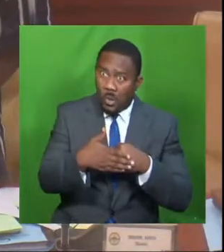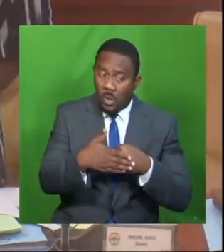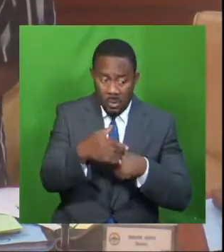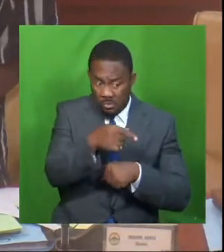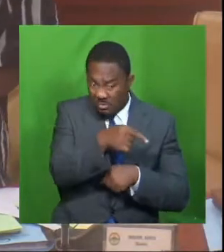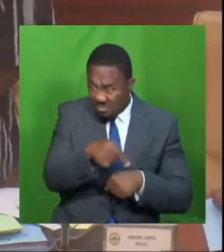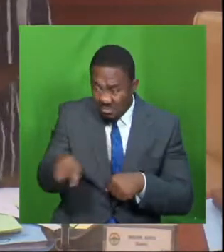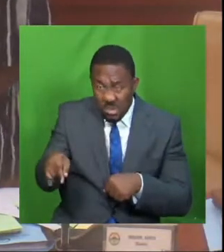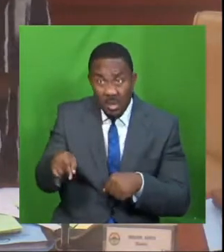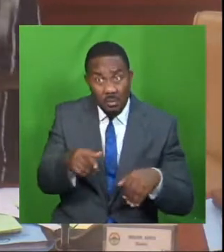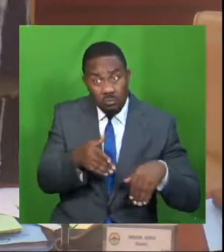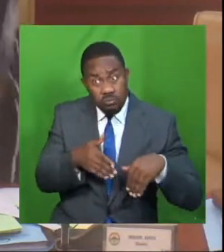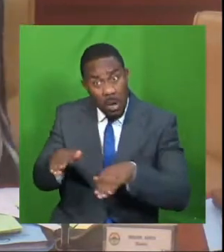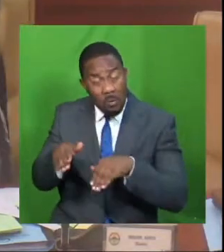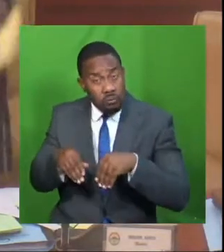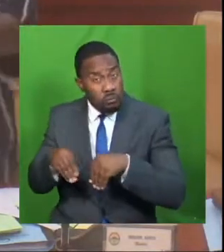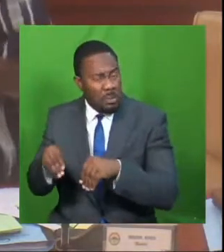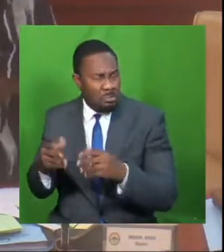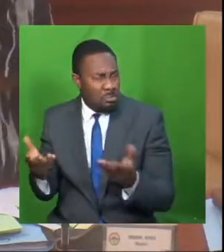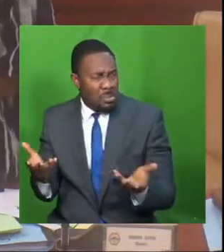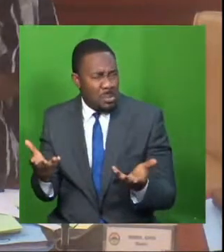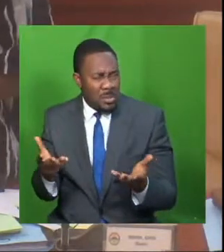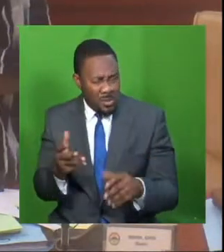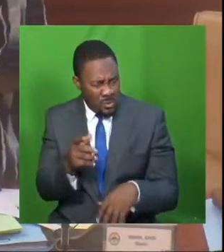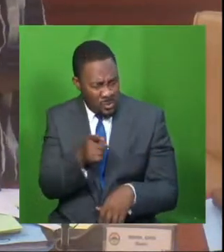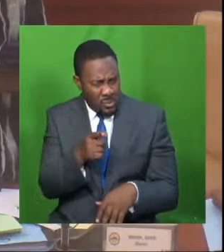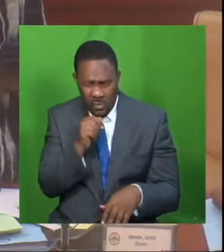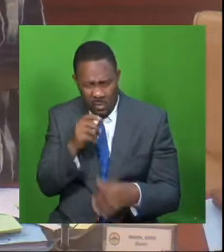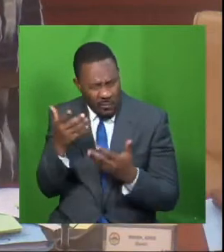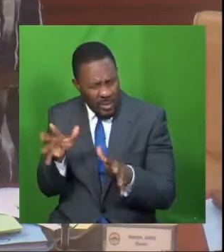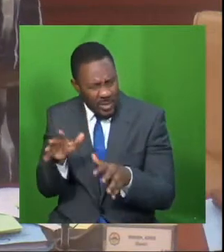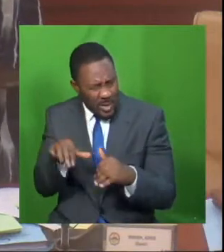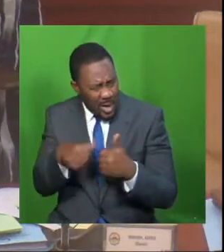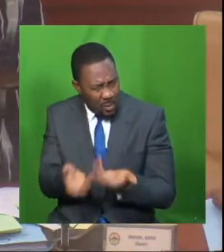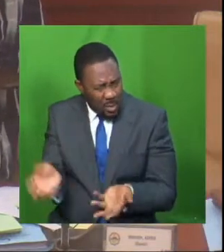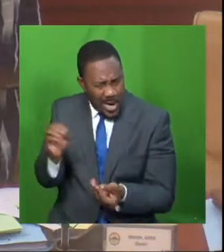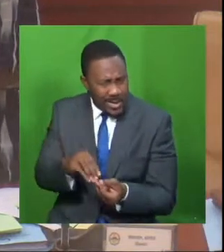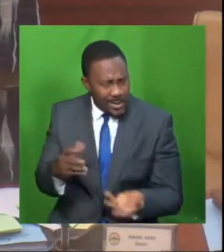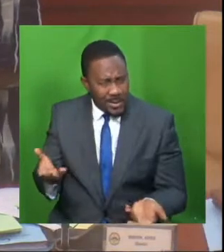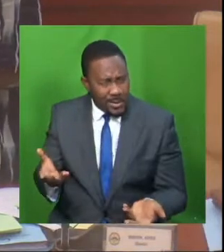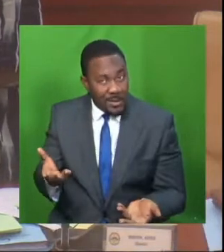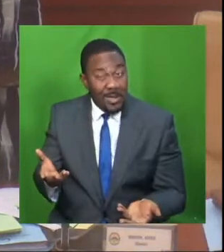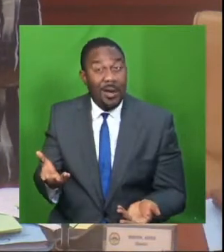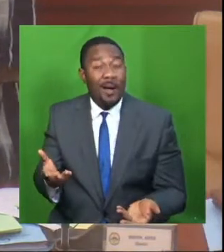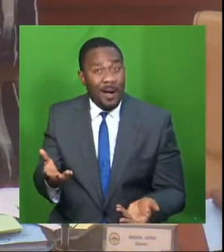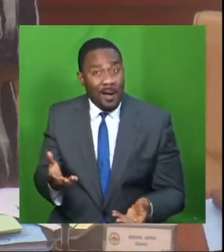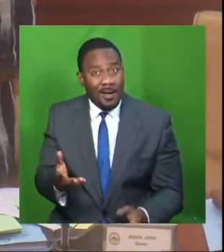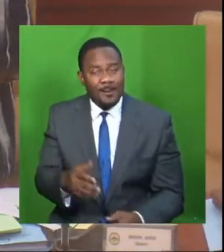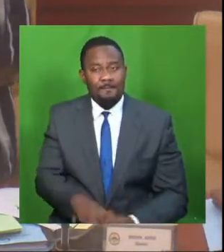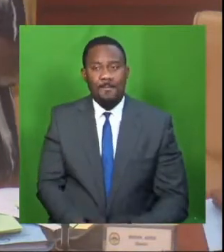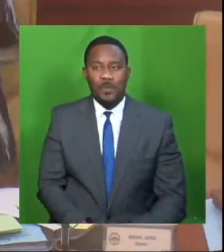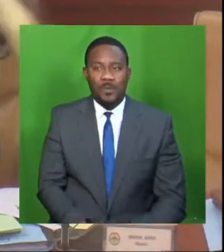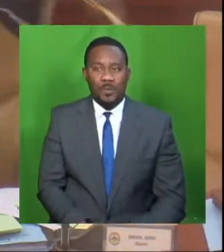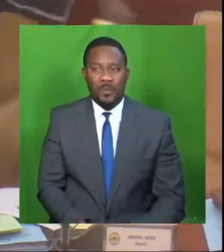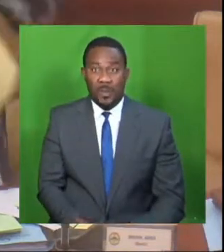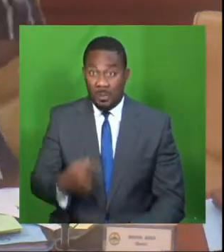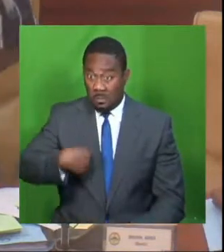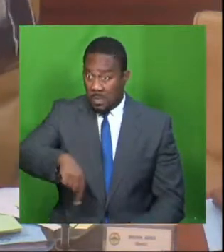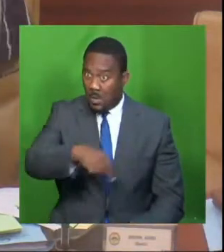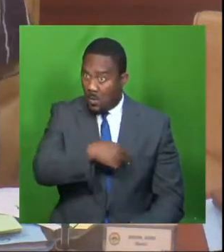for today, it's different from what was approved by the business committee on the